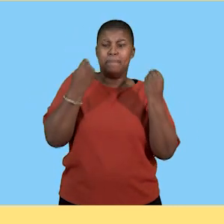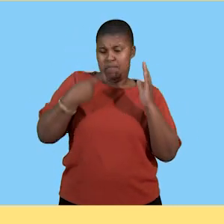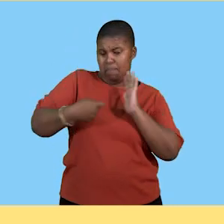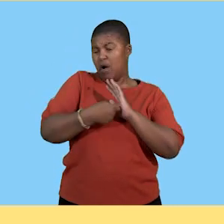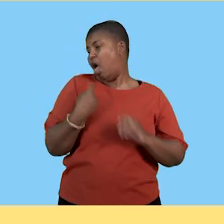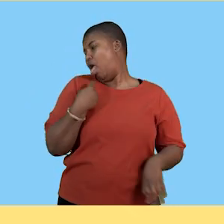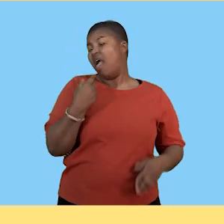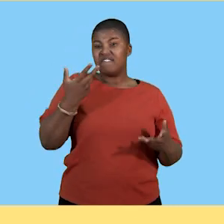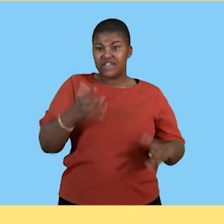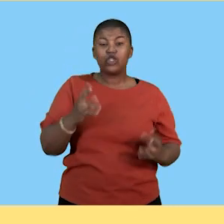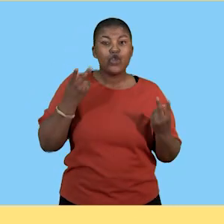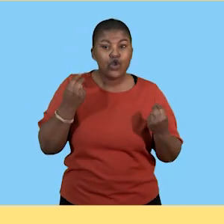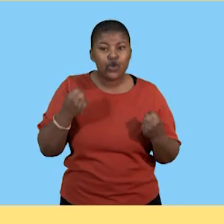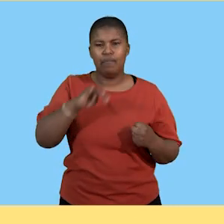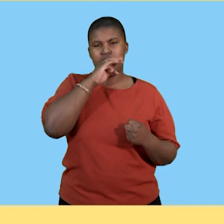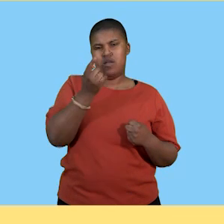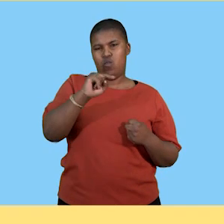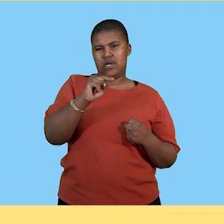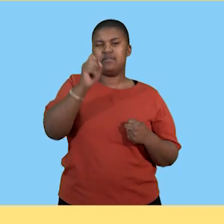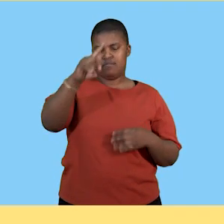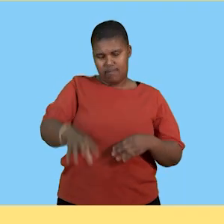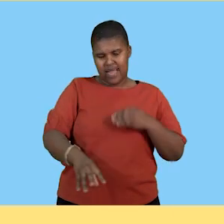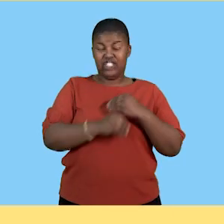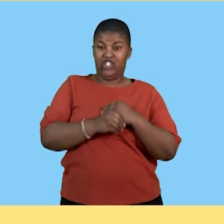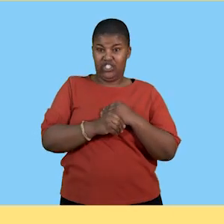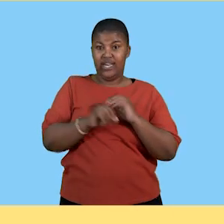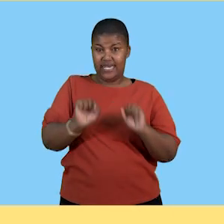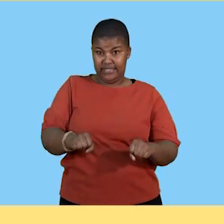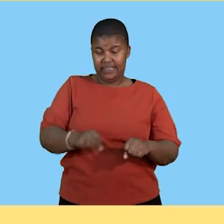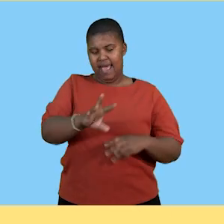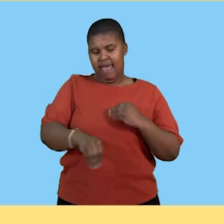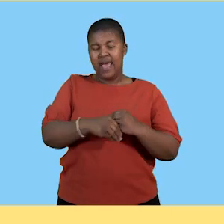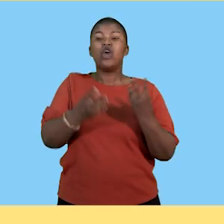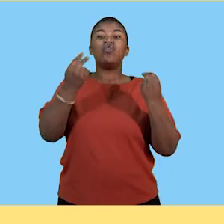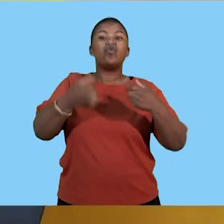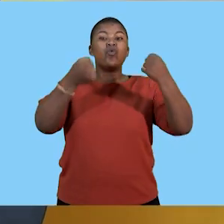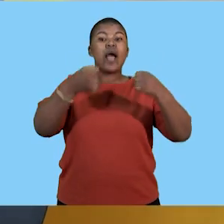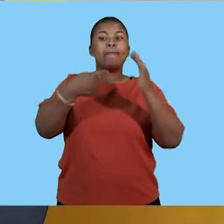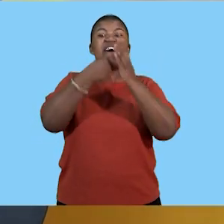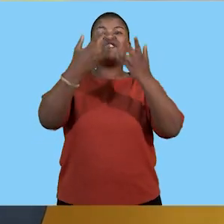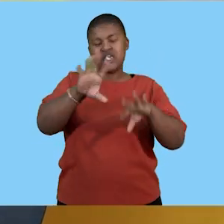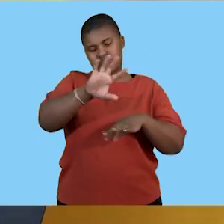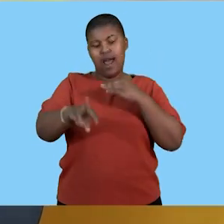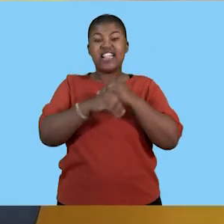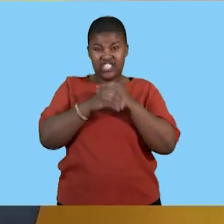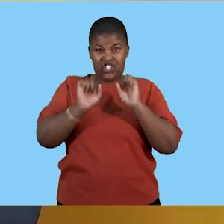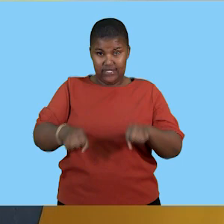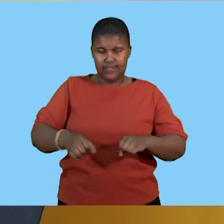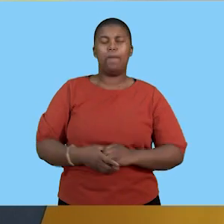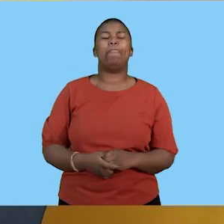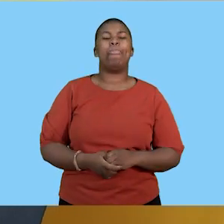a new vehicle. So once it's new, it becomes an addition All right? A new vehicle was bought. It becomes